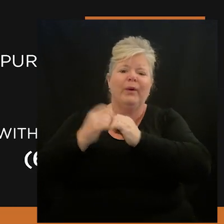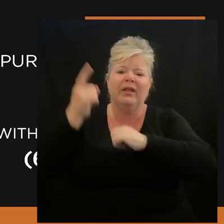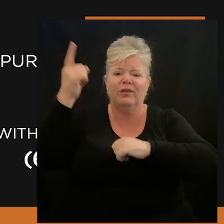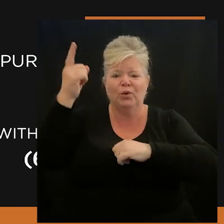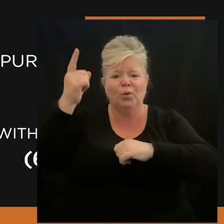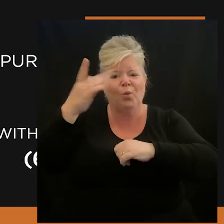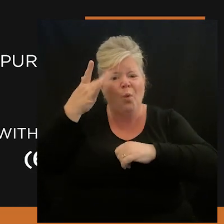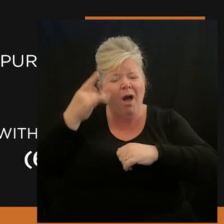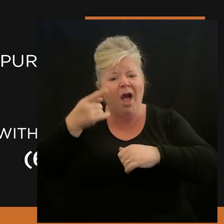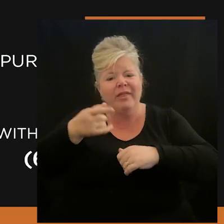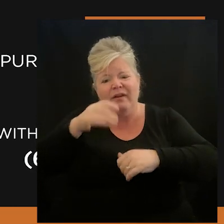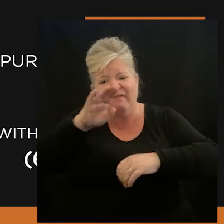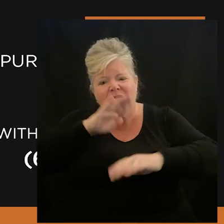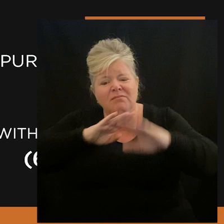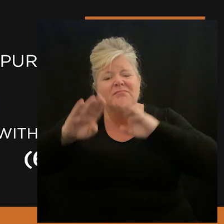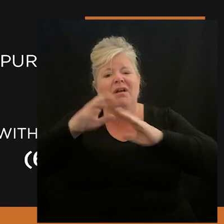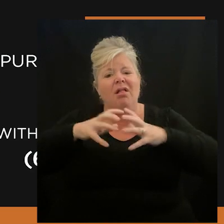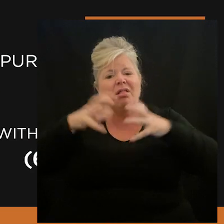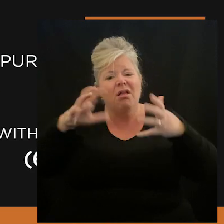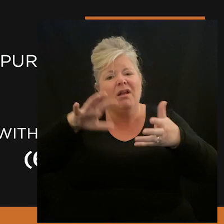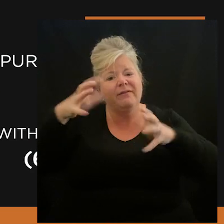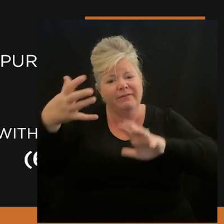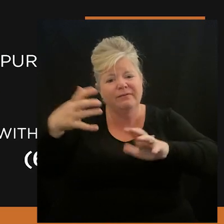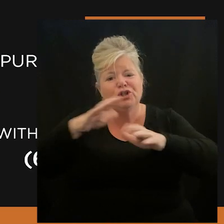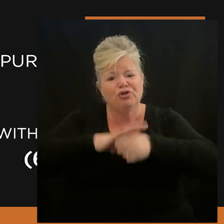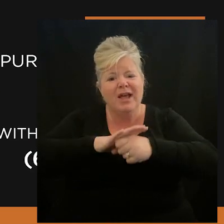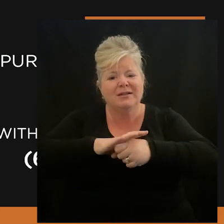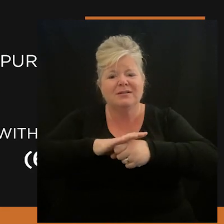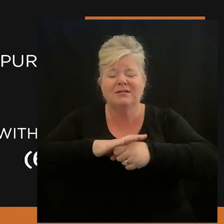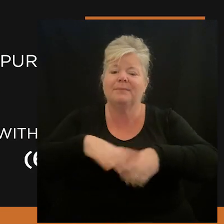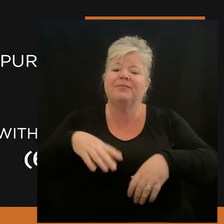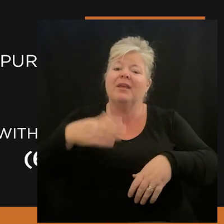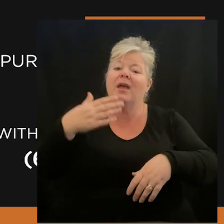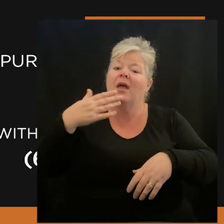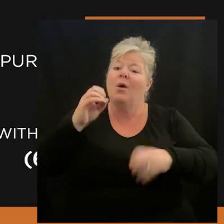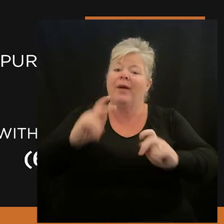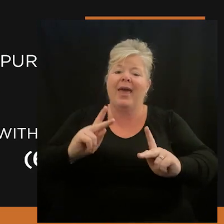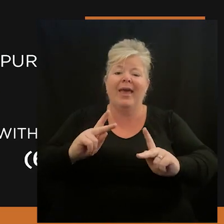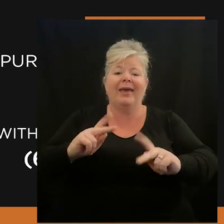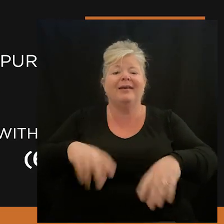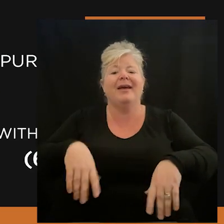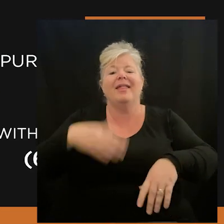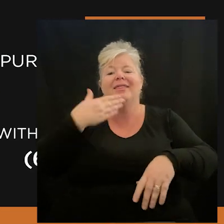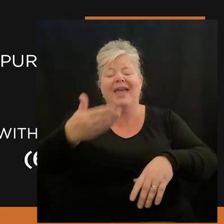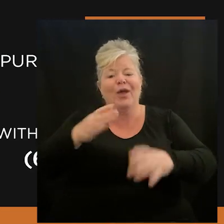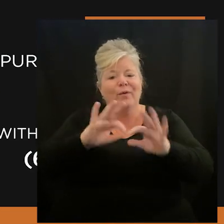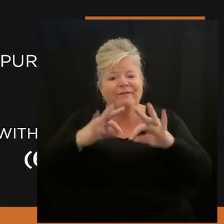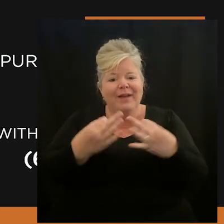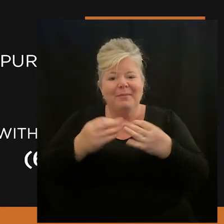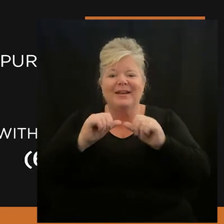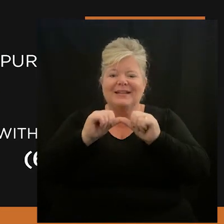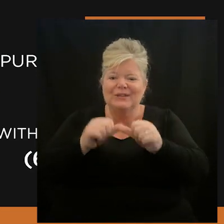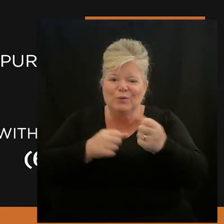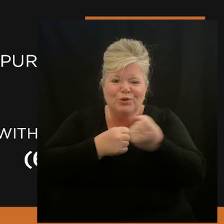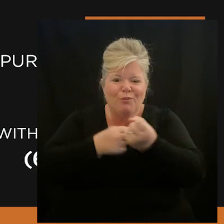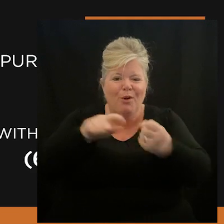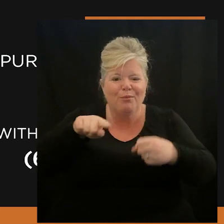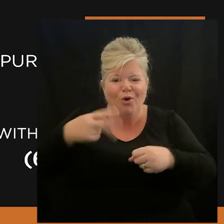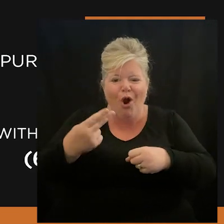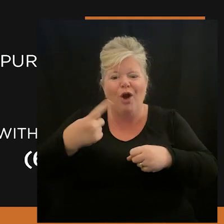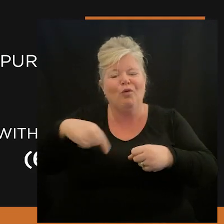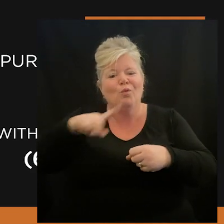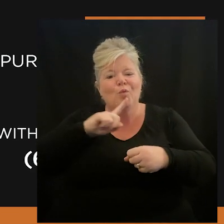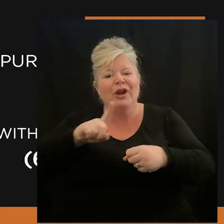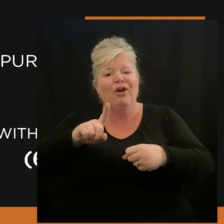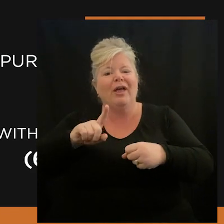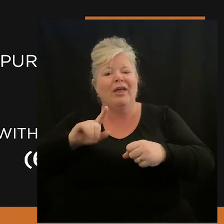and turmoil that they are currently facing. In Jesus' name. Thank you, family, for your continued support of Pure Heart as God is expanding our reach